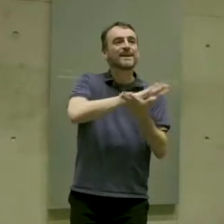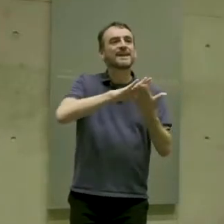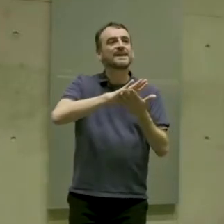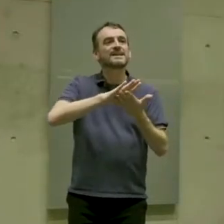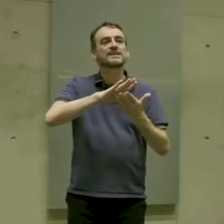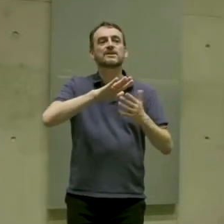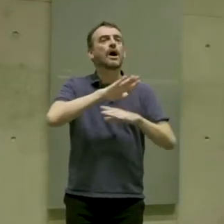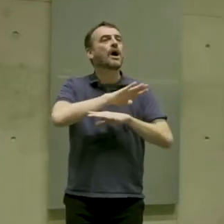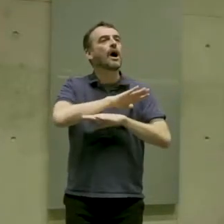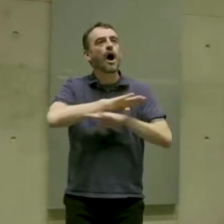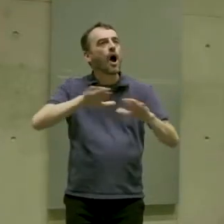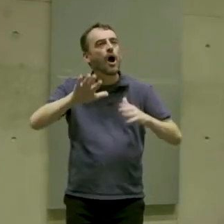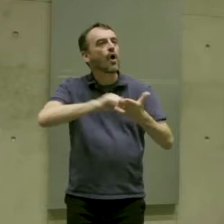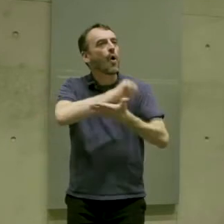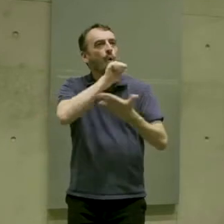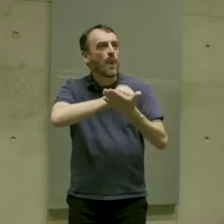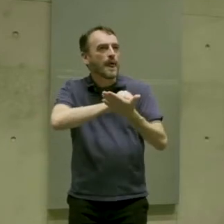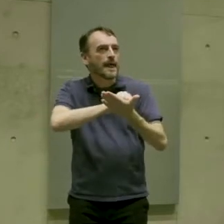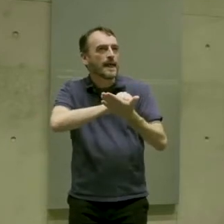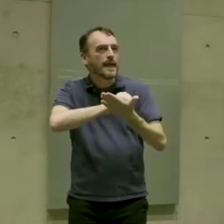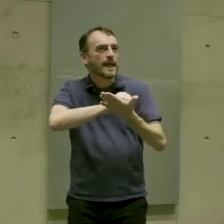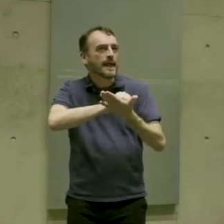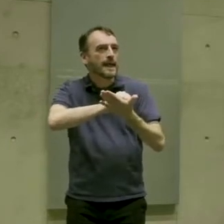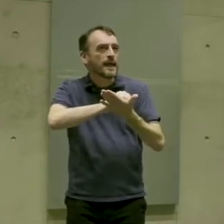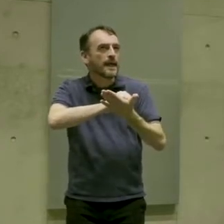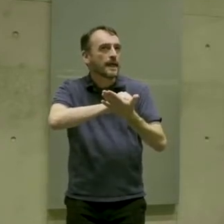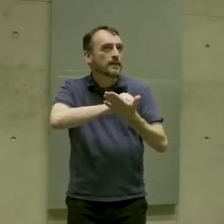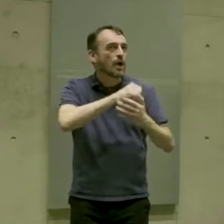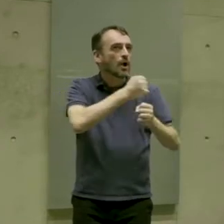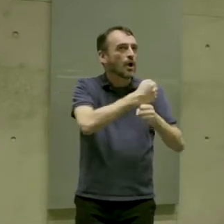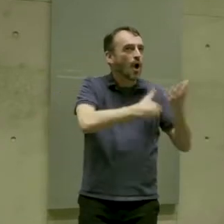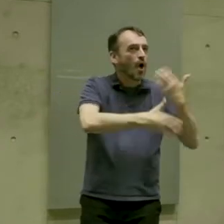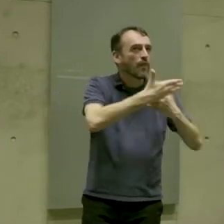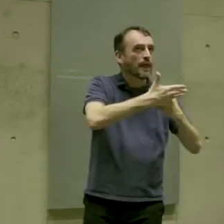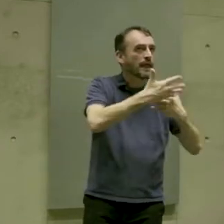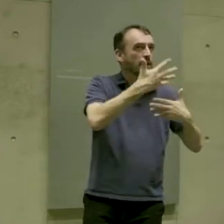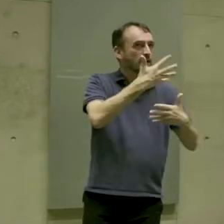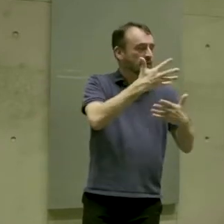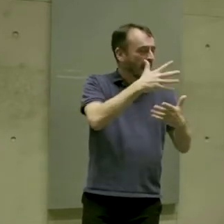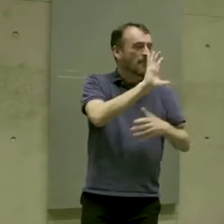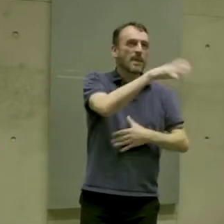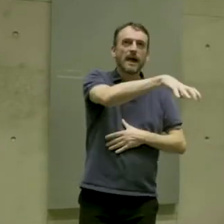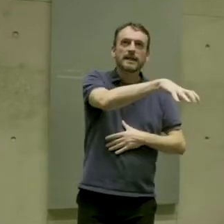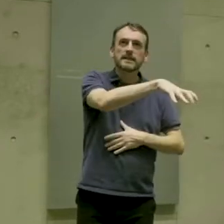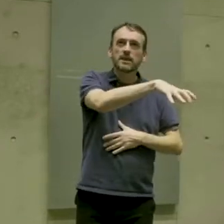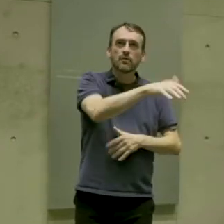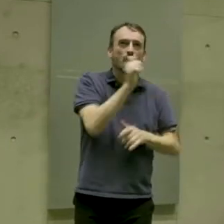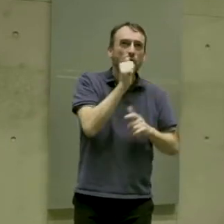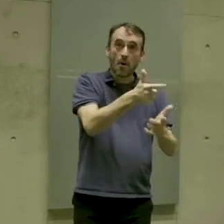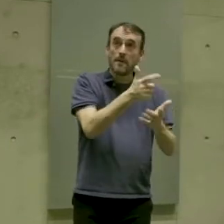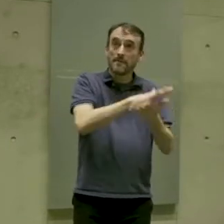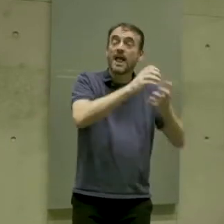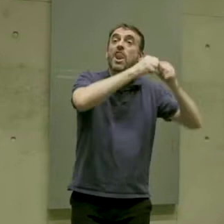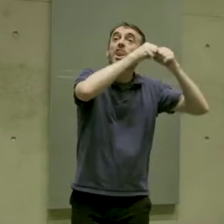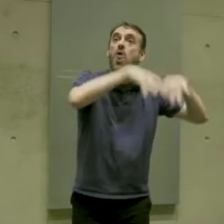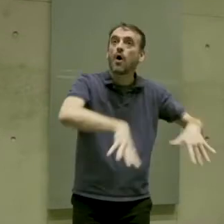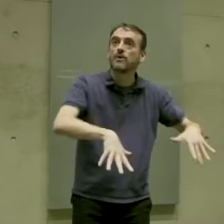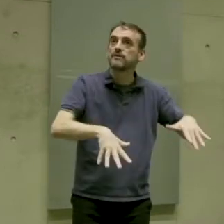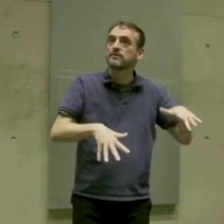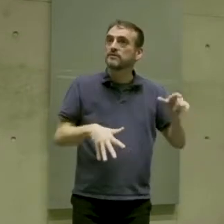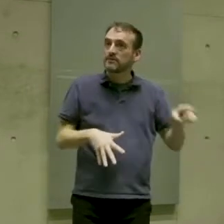horror of an unfamiliar place. In other words, about being lost. traditionally speaking, in the